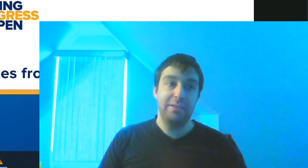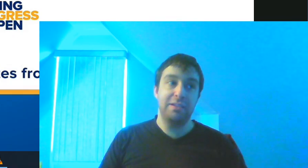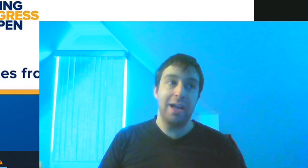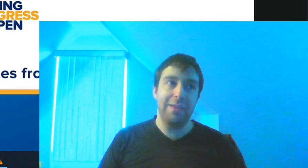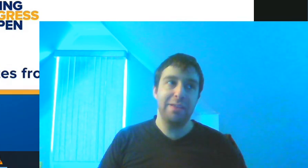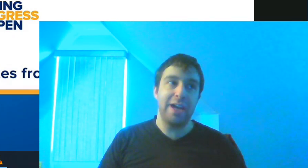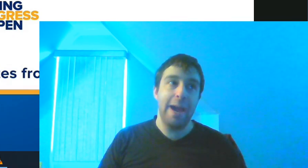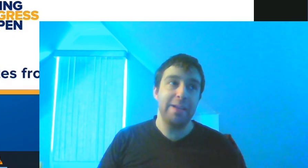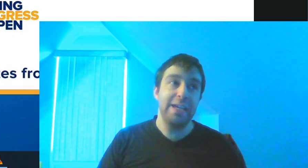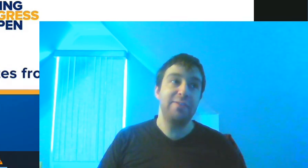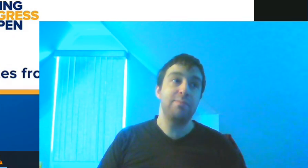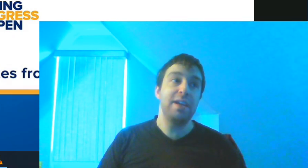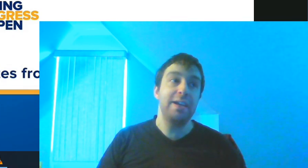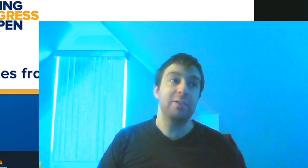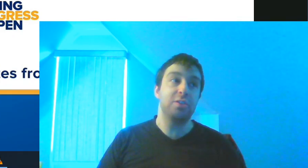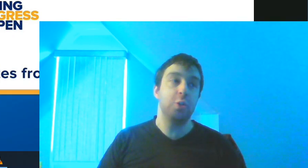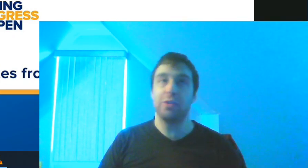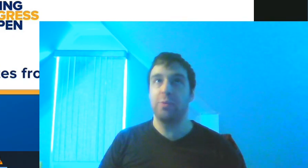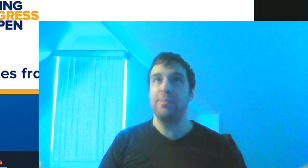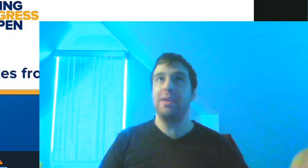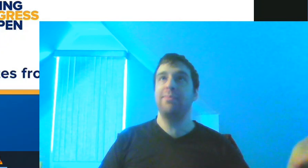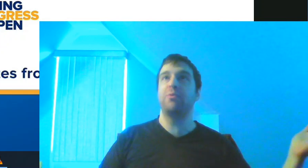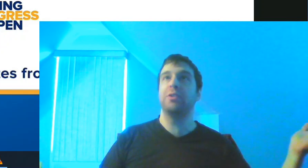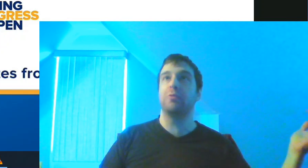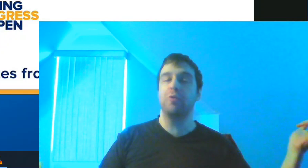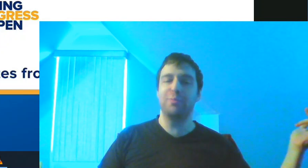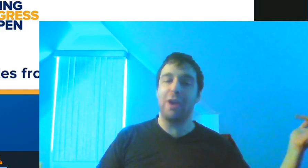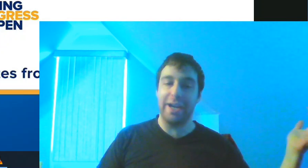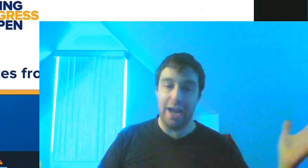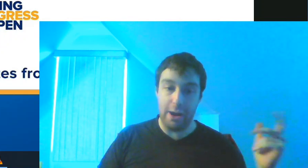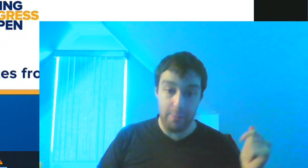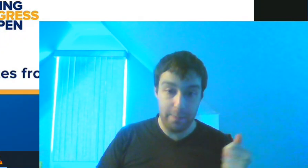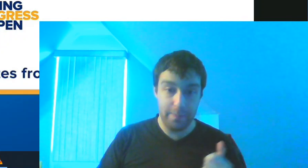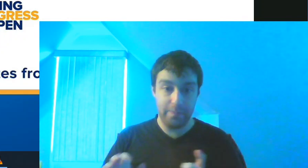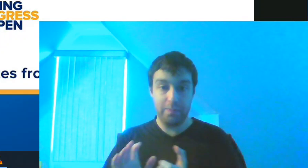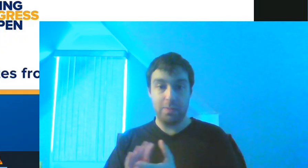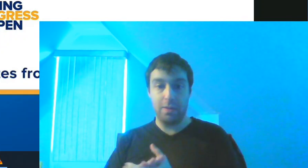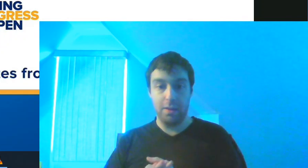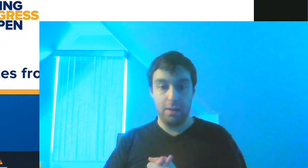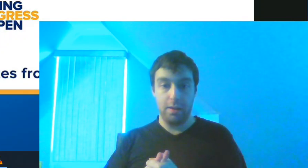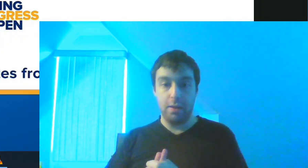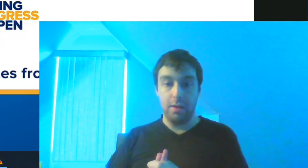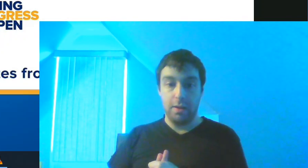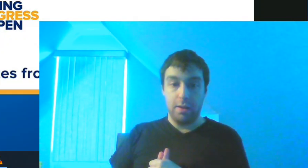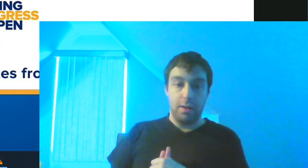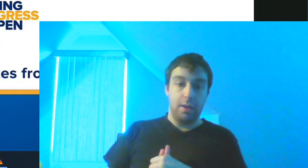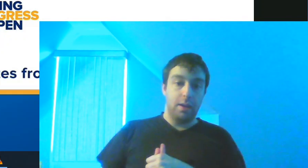Right? This is not the time to even be with 2 or 3 people in a group right now.